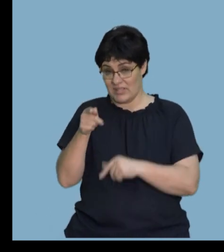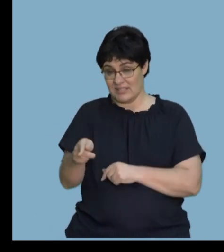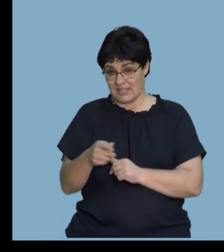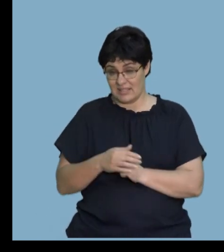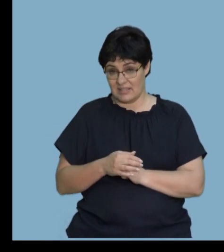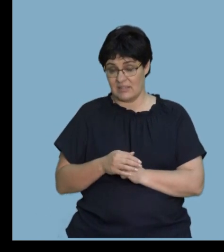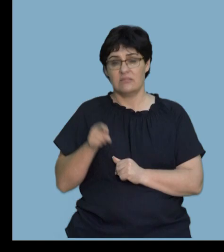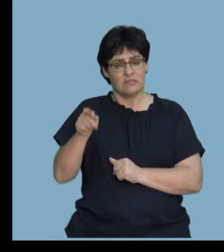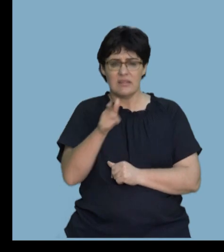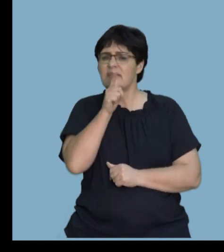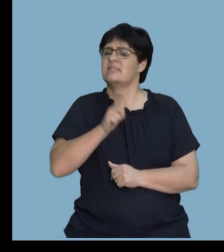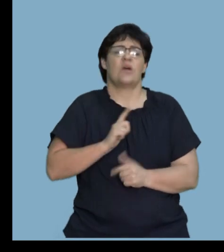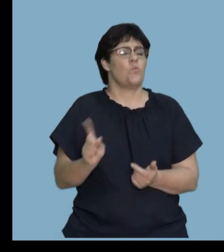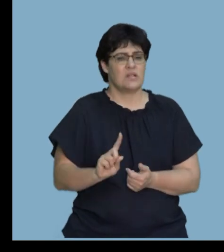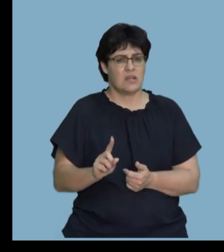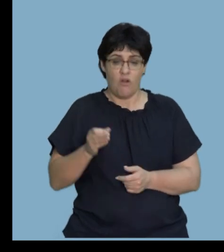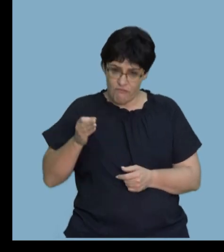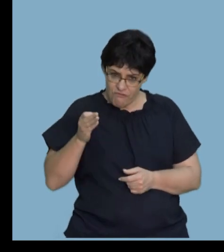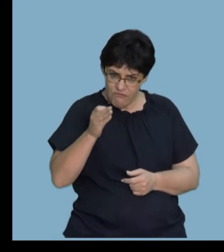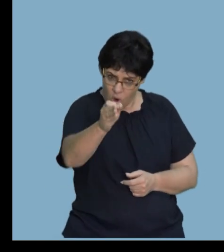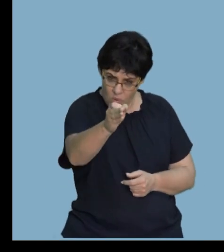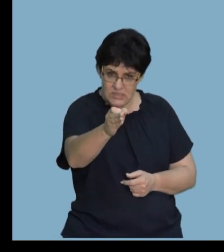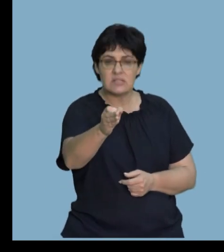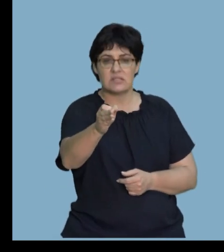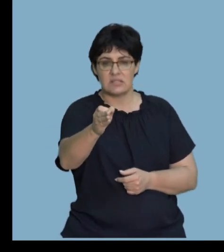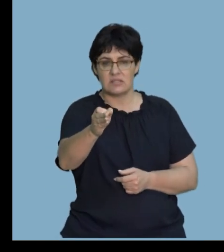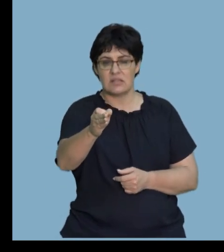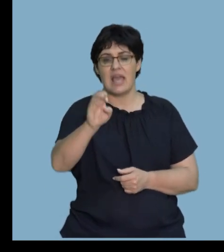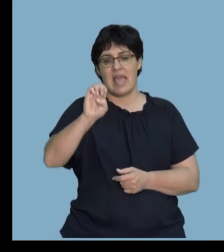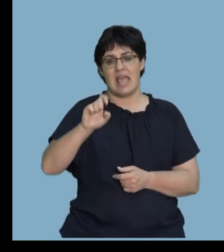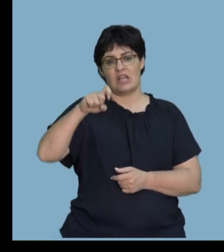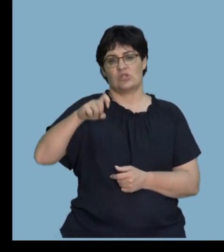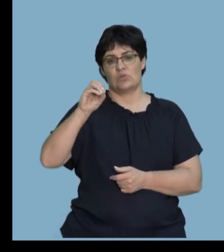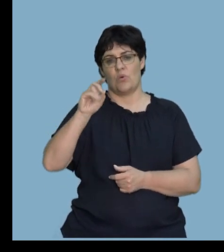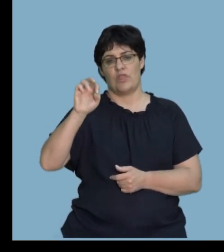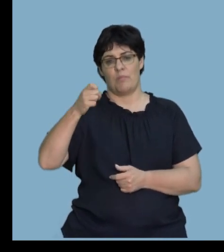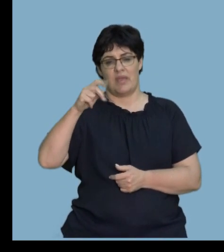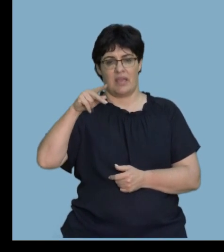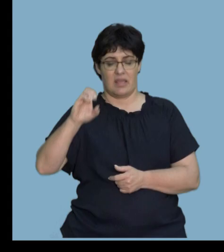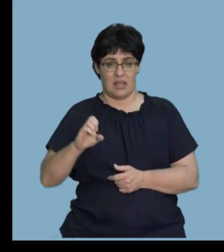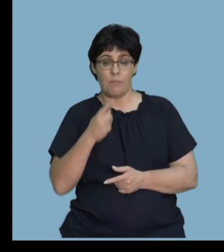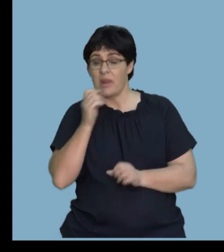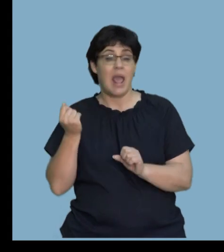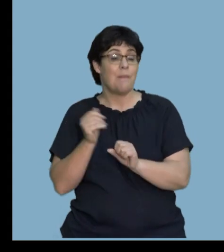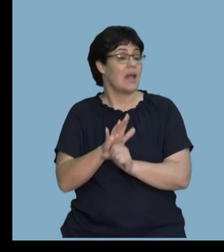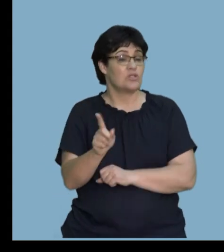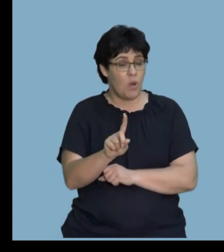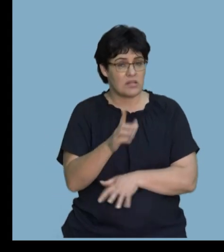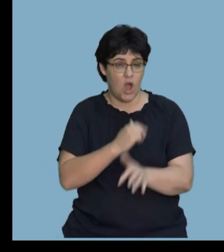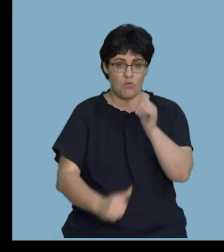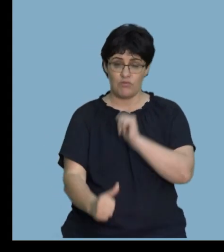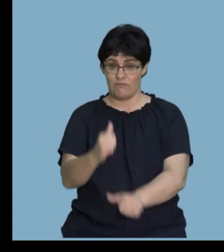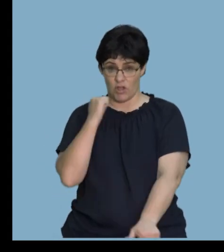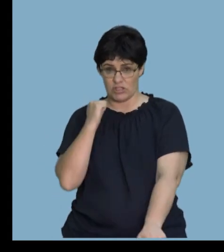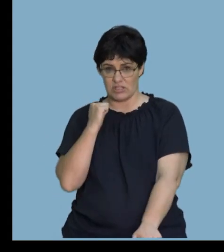okay? That still says the forward reaction is actually exothermic. And then meaning, by implication, the reverse